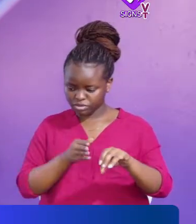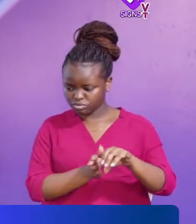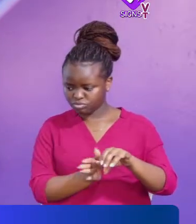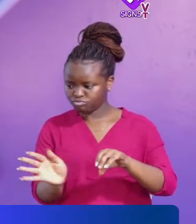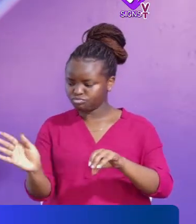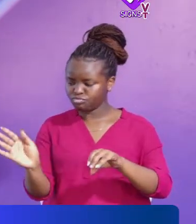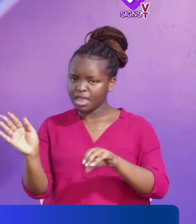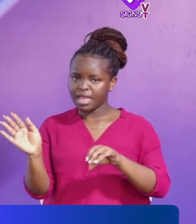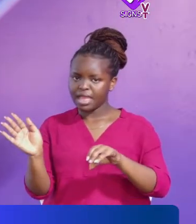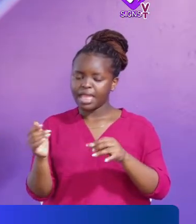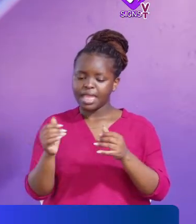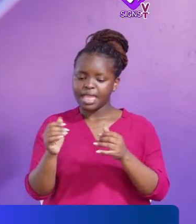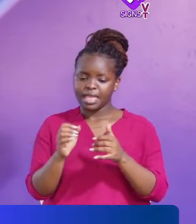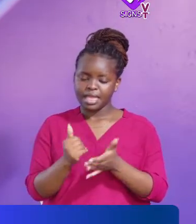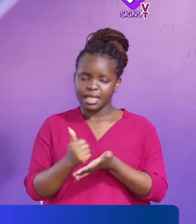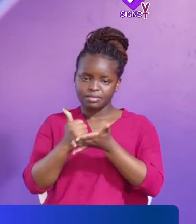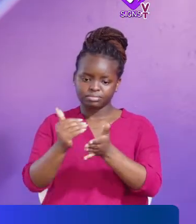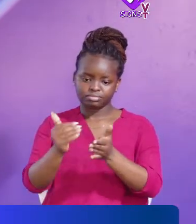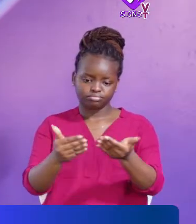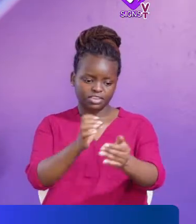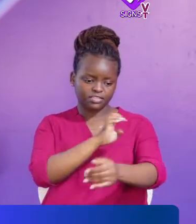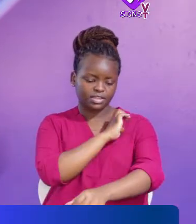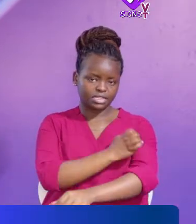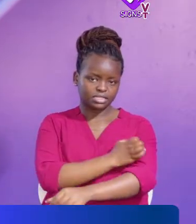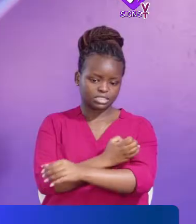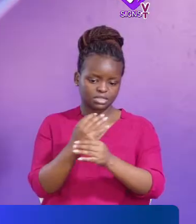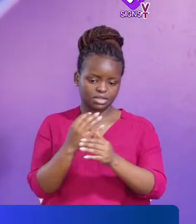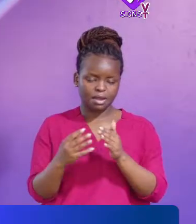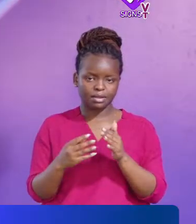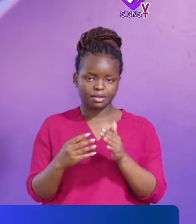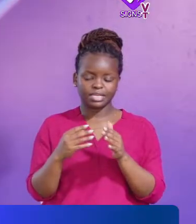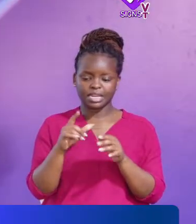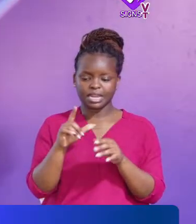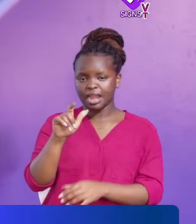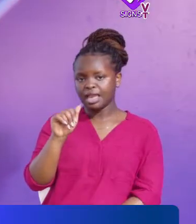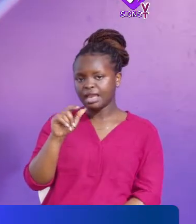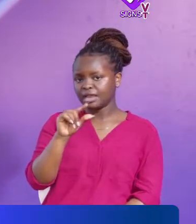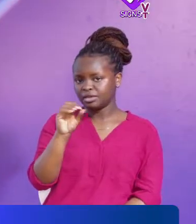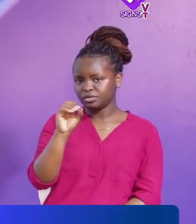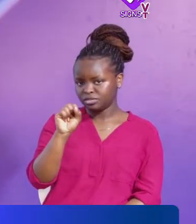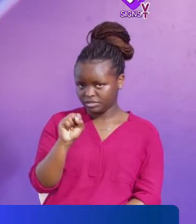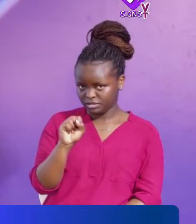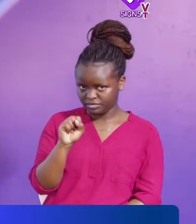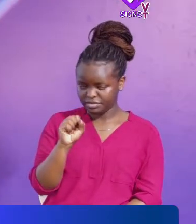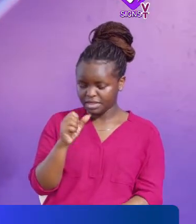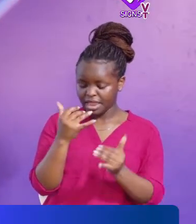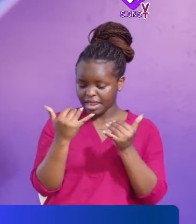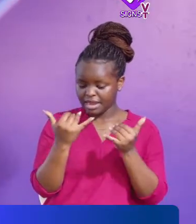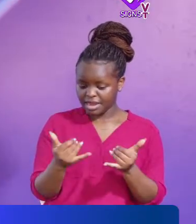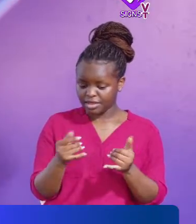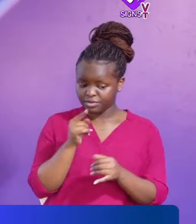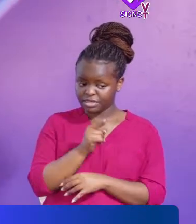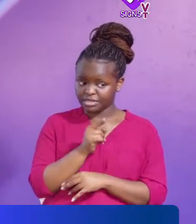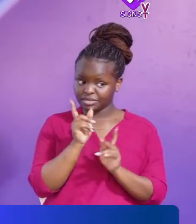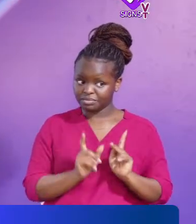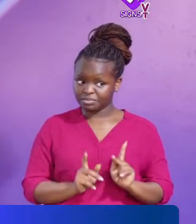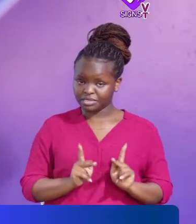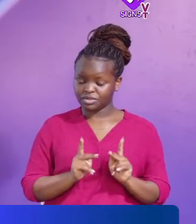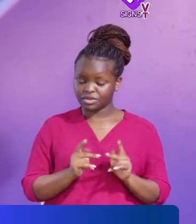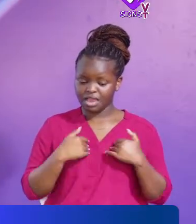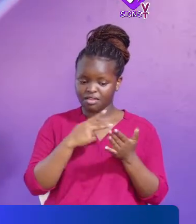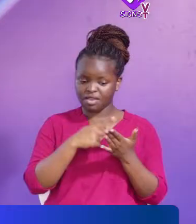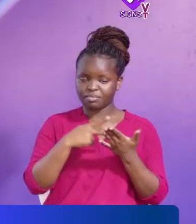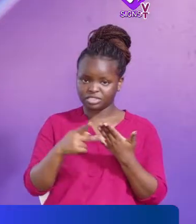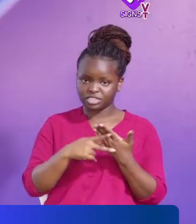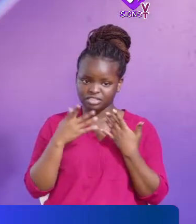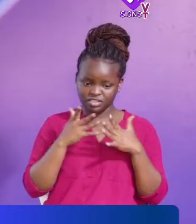and provide energy to the manufacturing area in Lagos. Now, when this person came with the project and